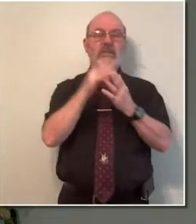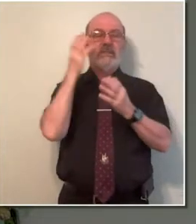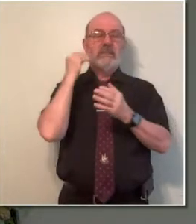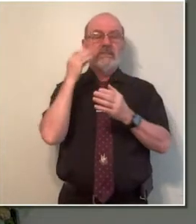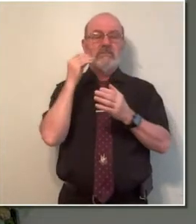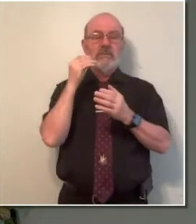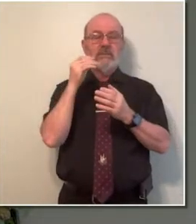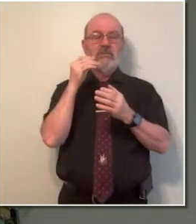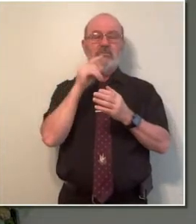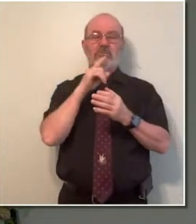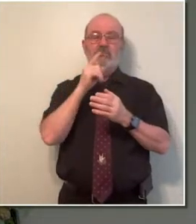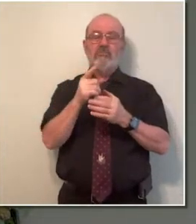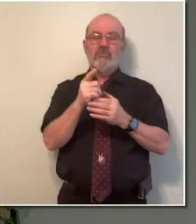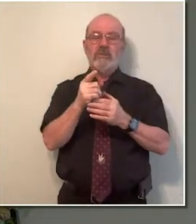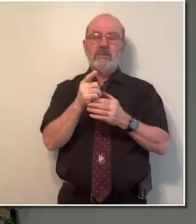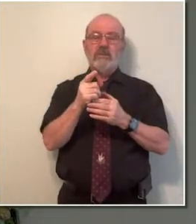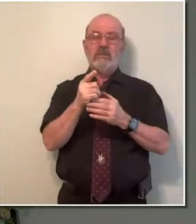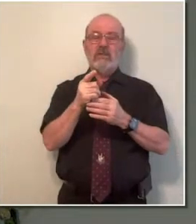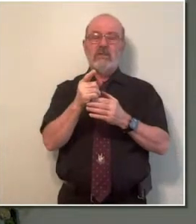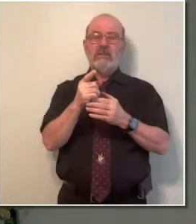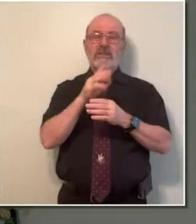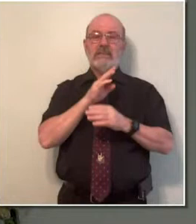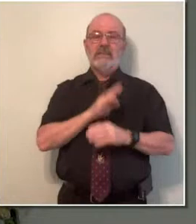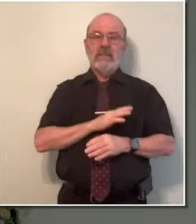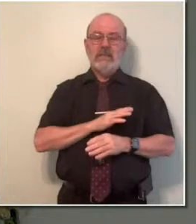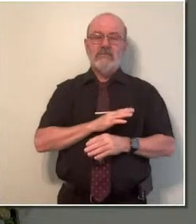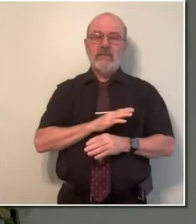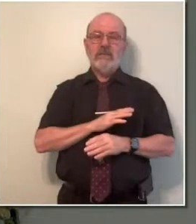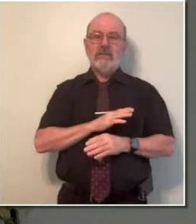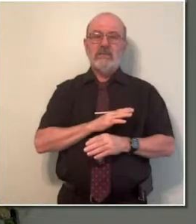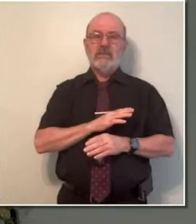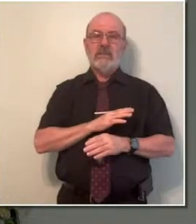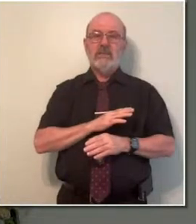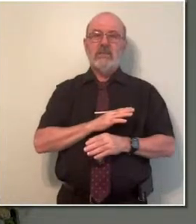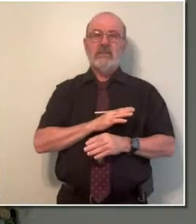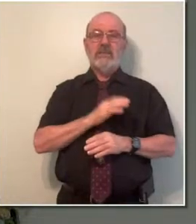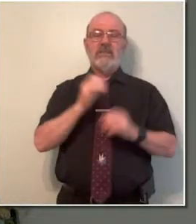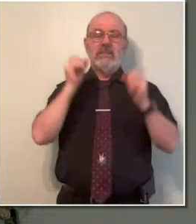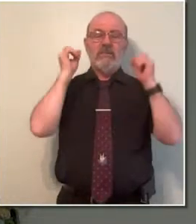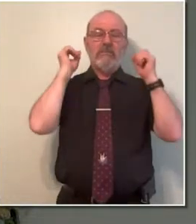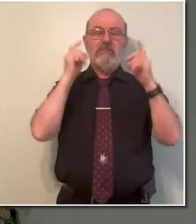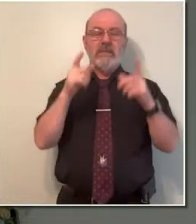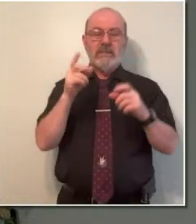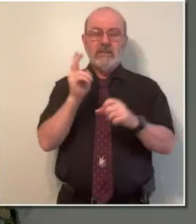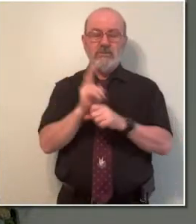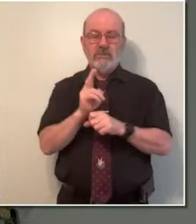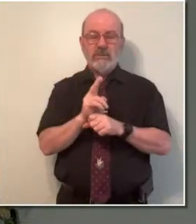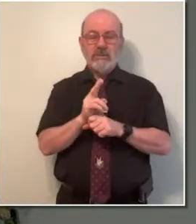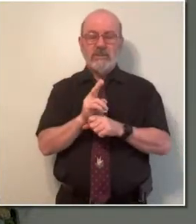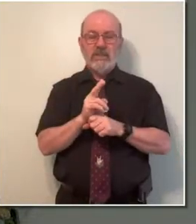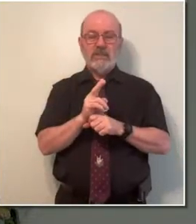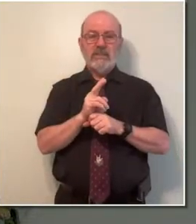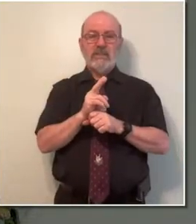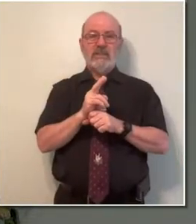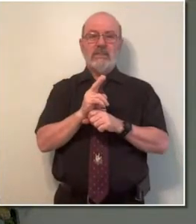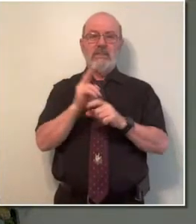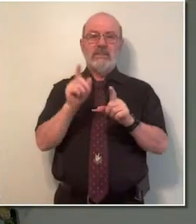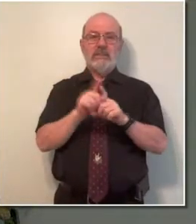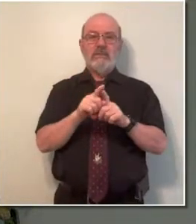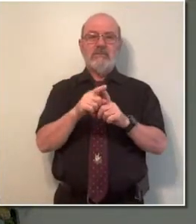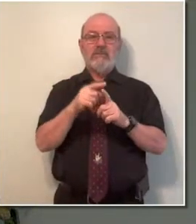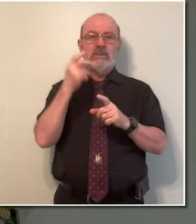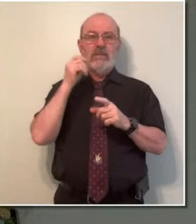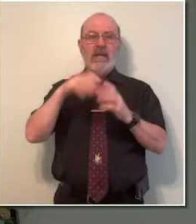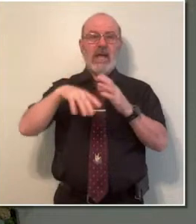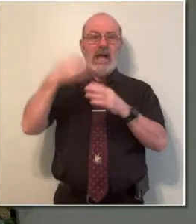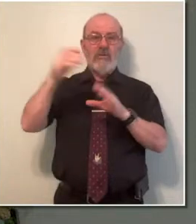real, legitimate satisfaction that is out of this world. And I use that term just as literal as it sounds, out of this